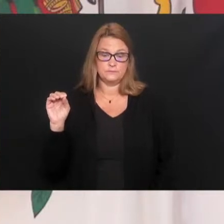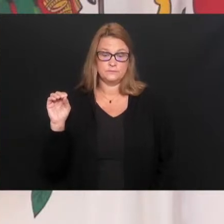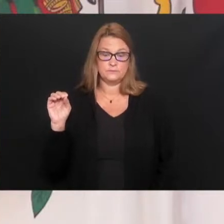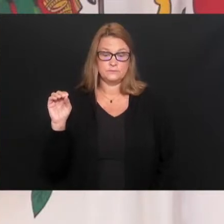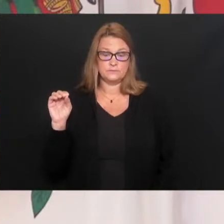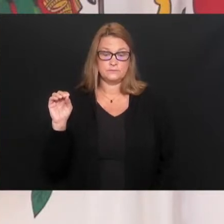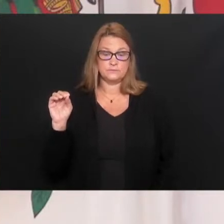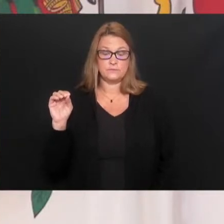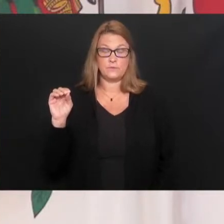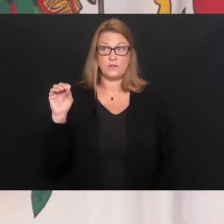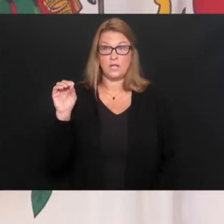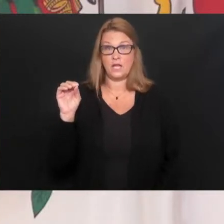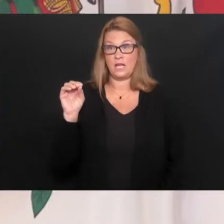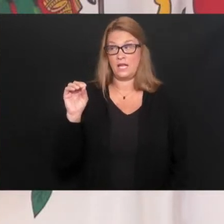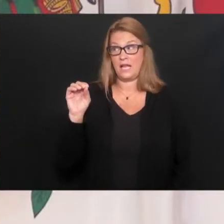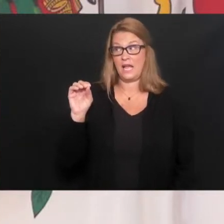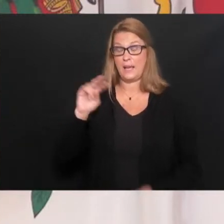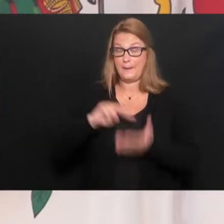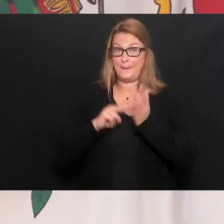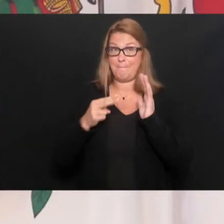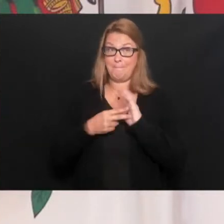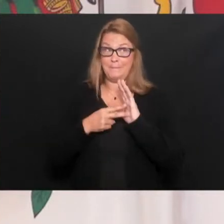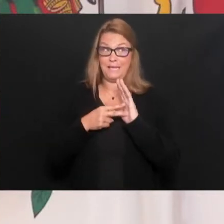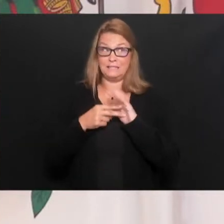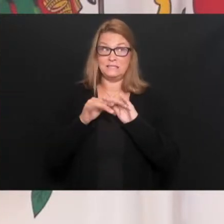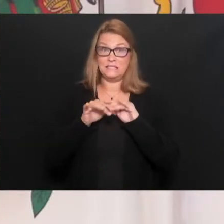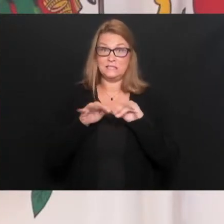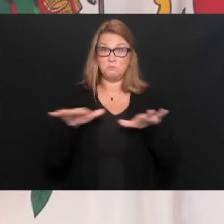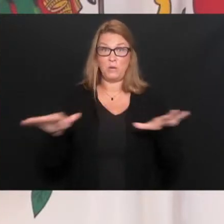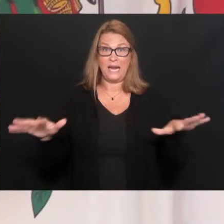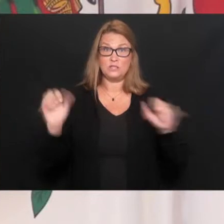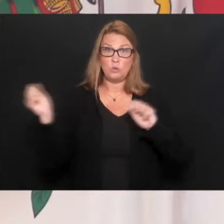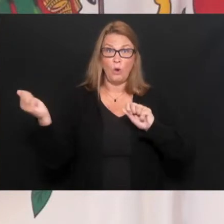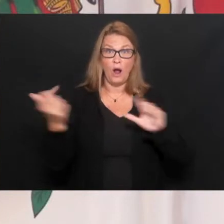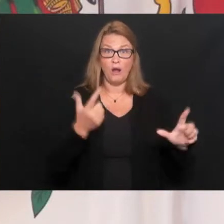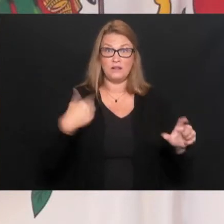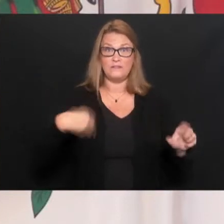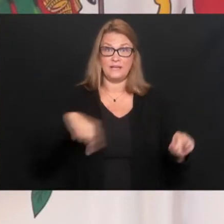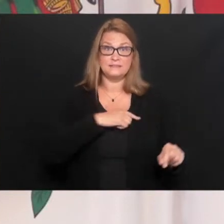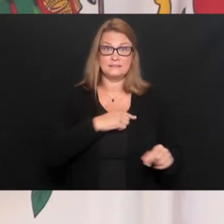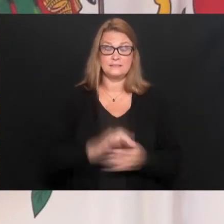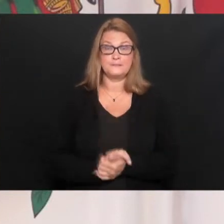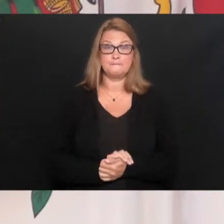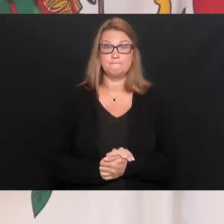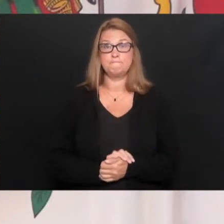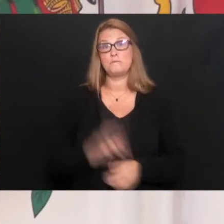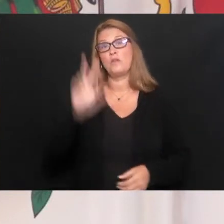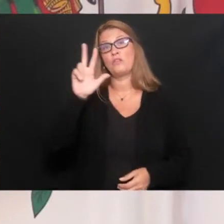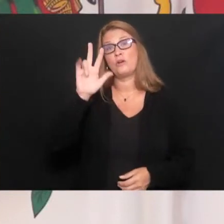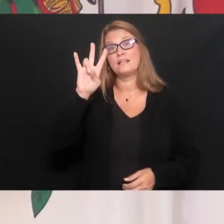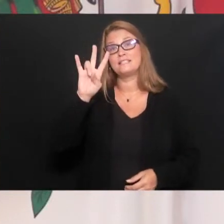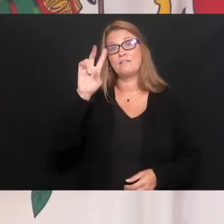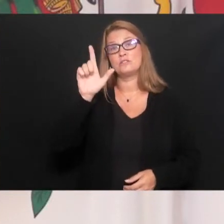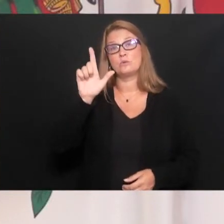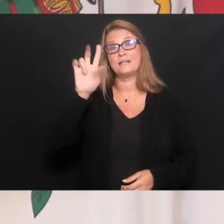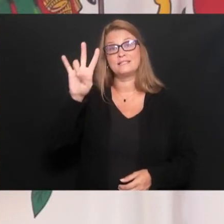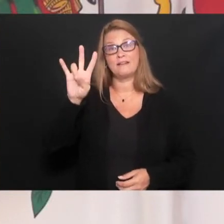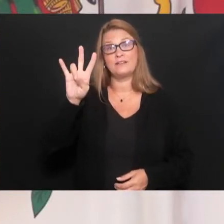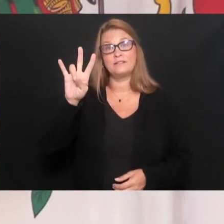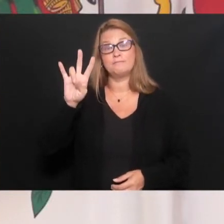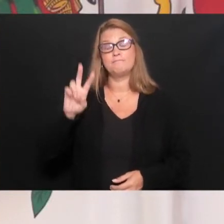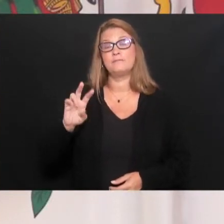This thing is reaching across all of us, and we better really know that. The 3,727th death,